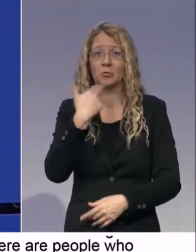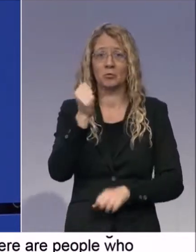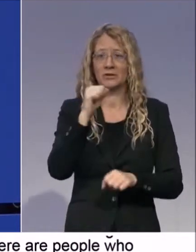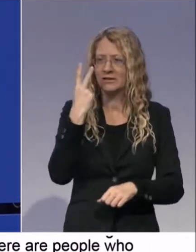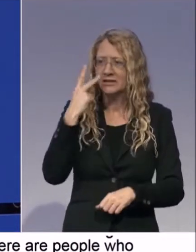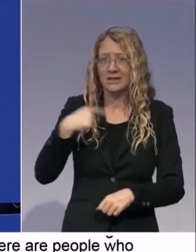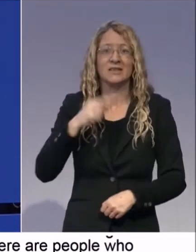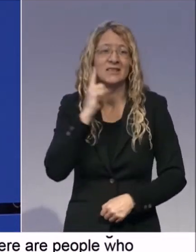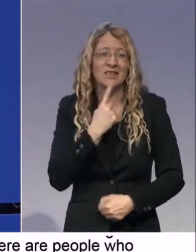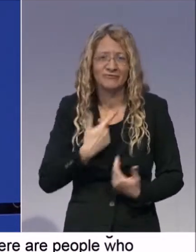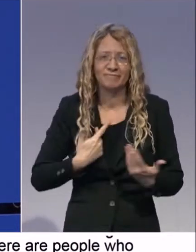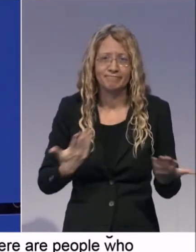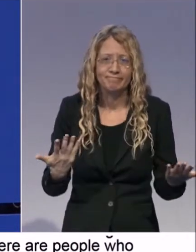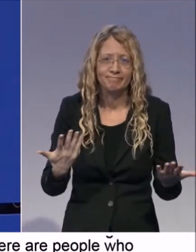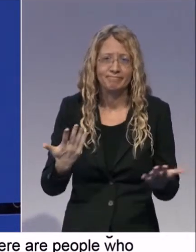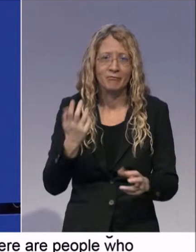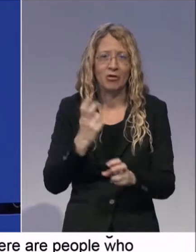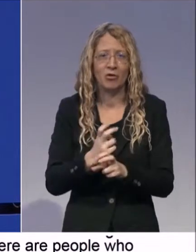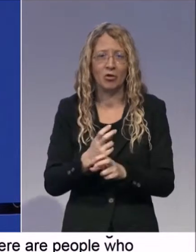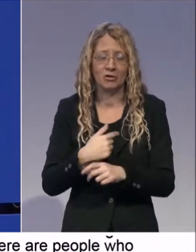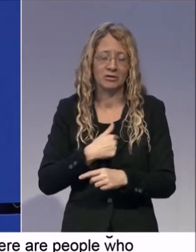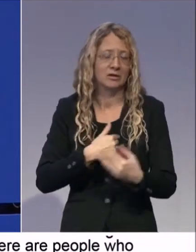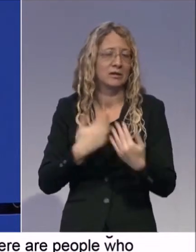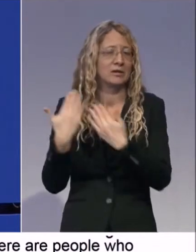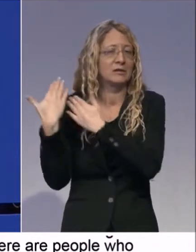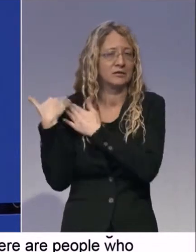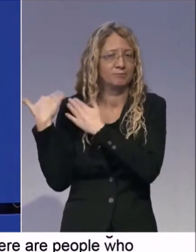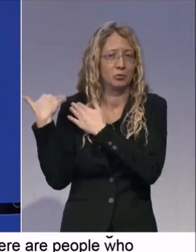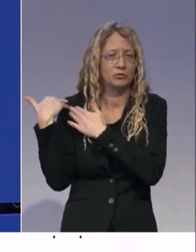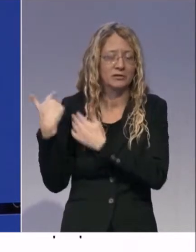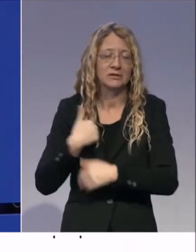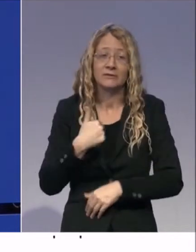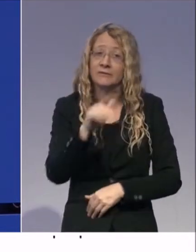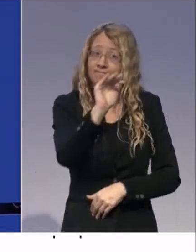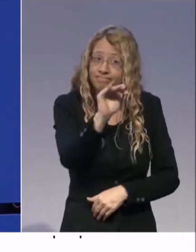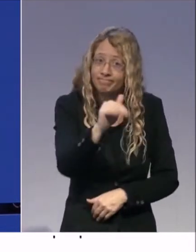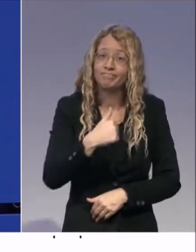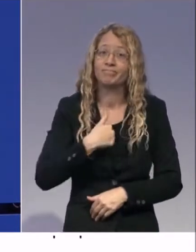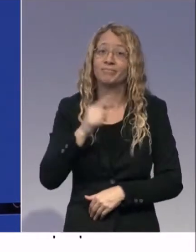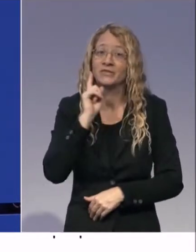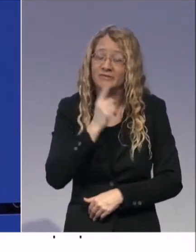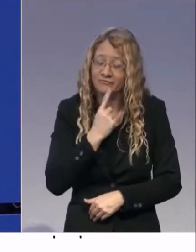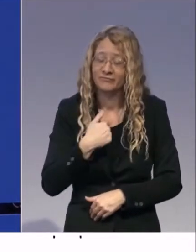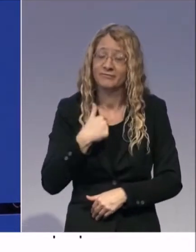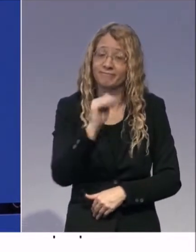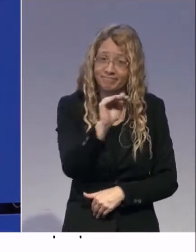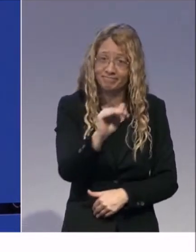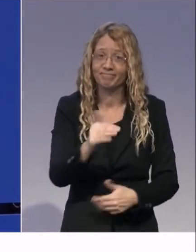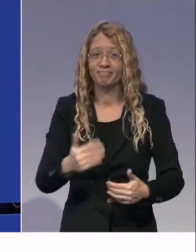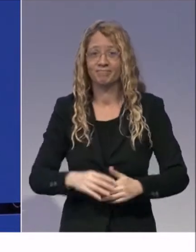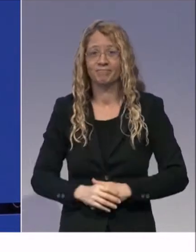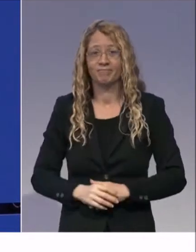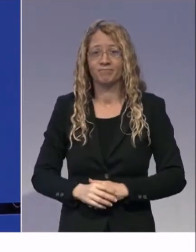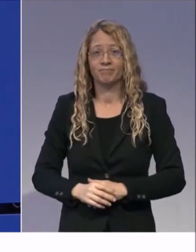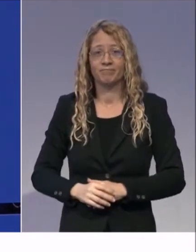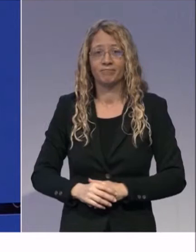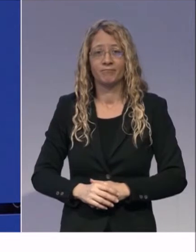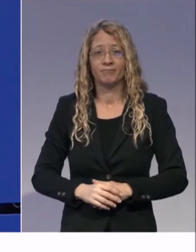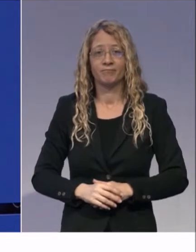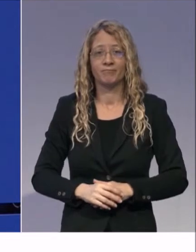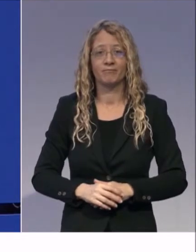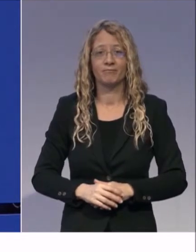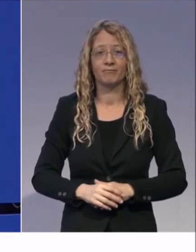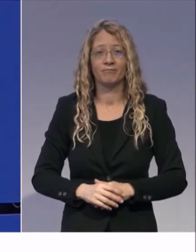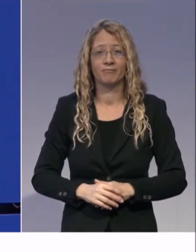We have a responsibility as companies to be transparent about accessibility features, what can